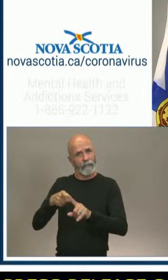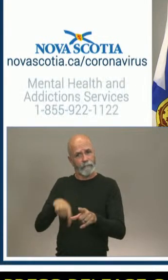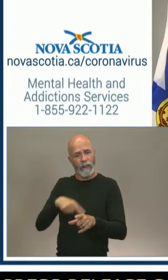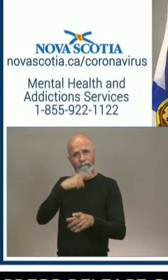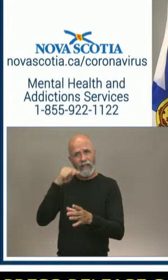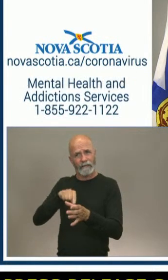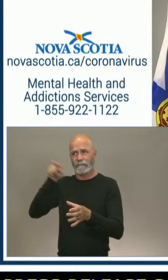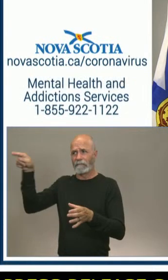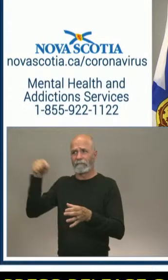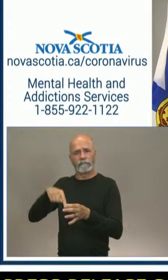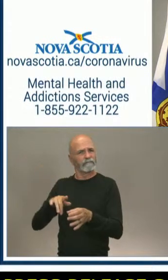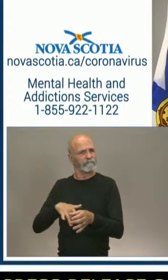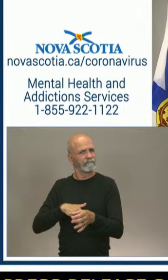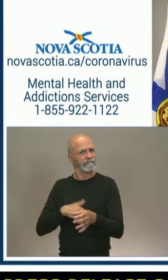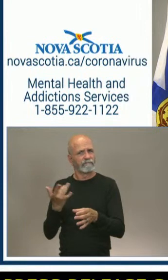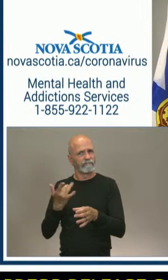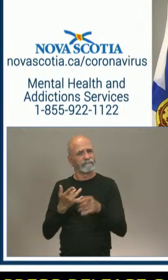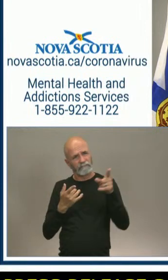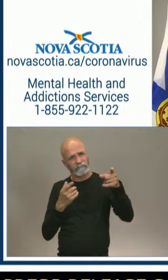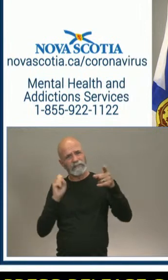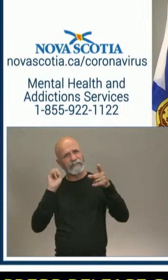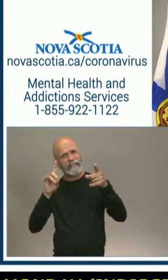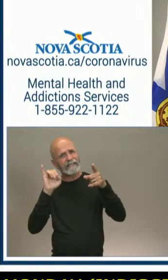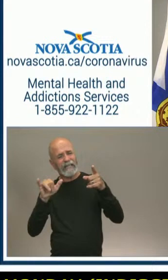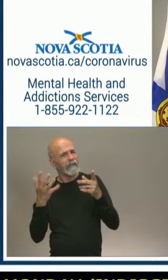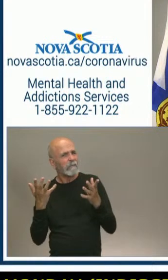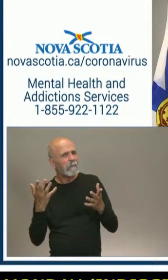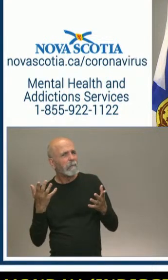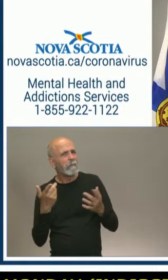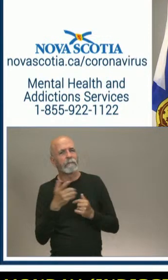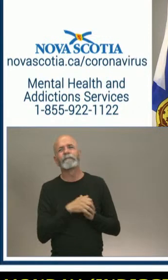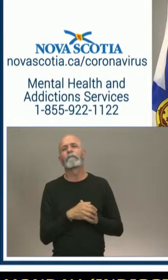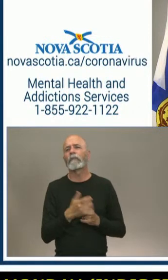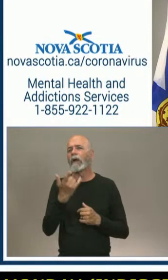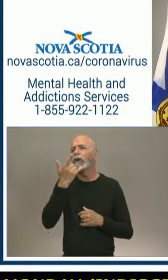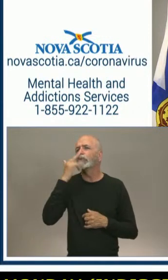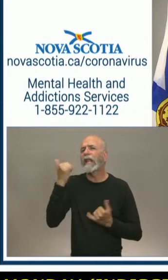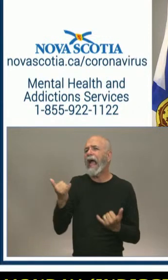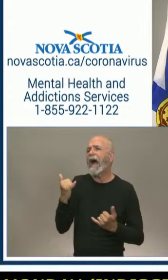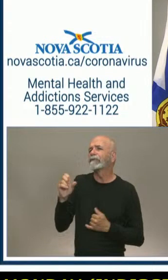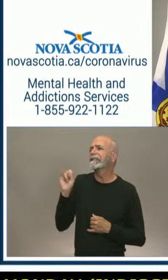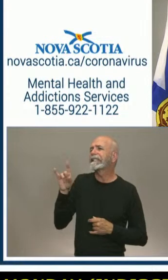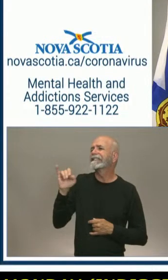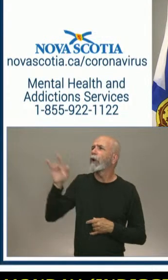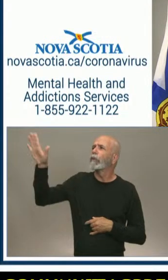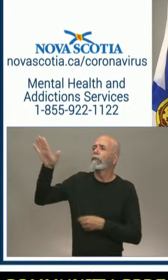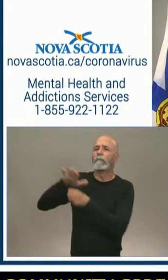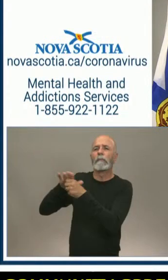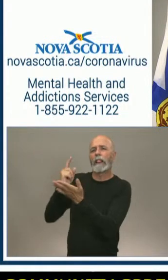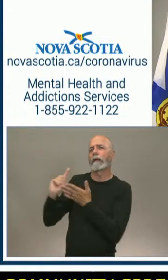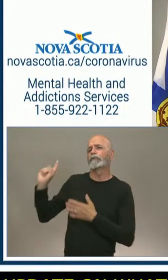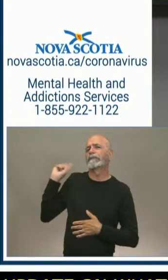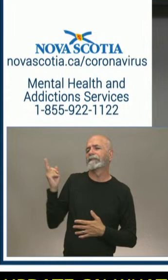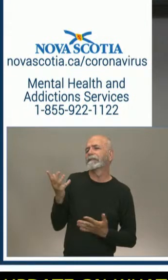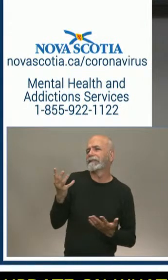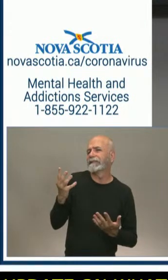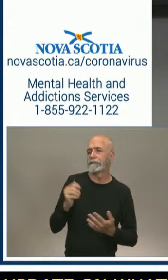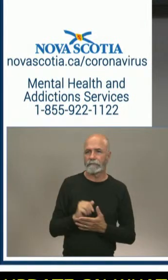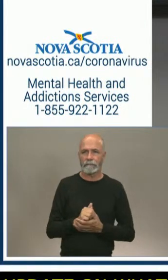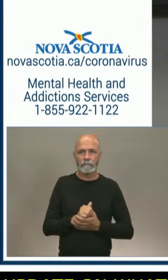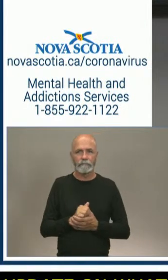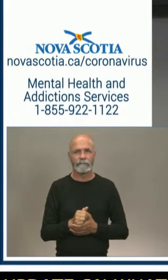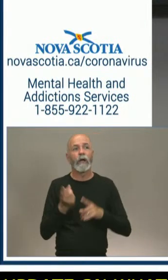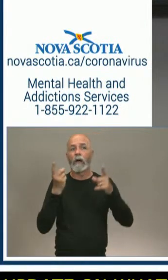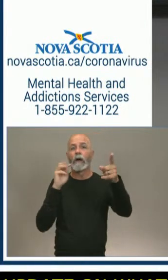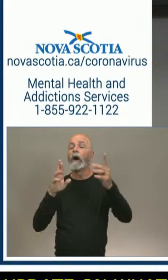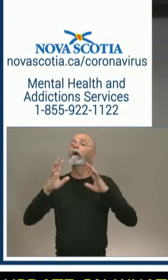what's happening in Sydney and kind of where we're at with that? Yeah, we for all along in Sydney, we've